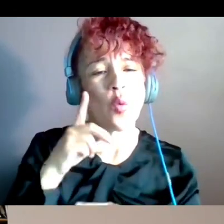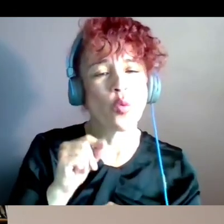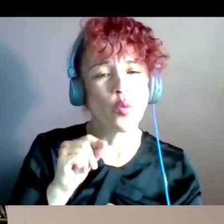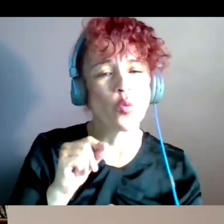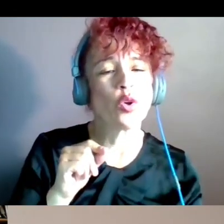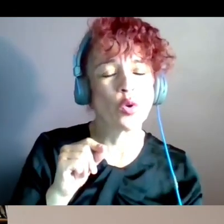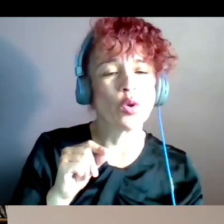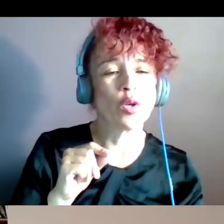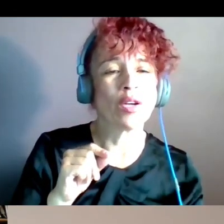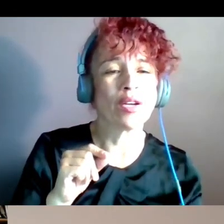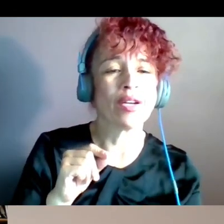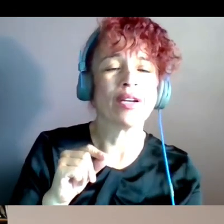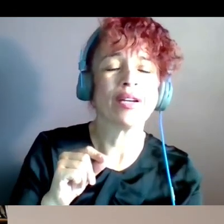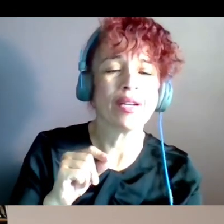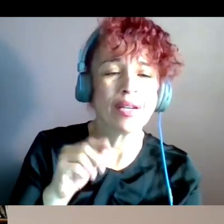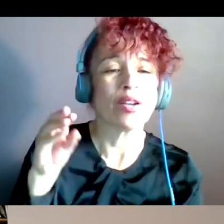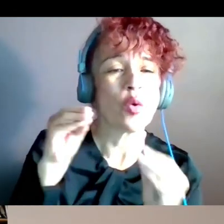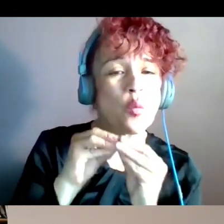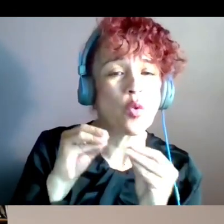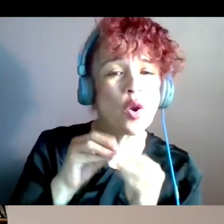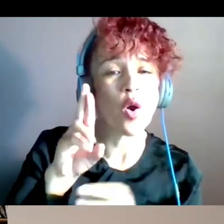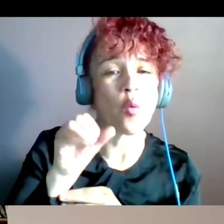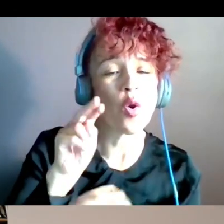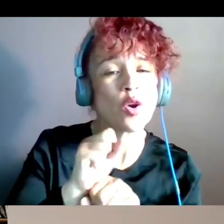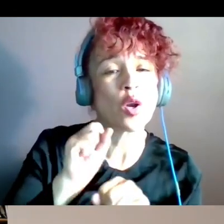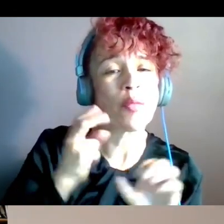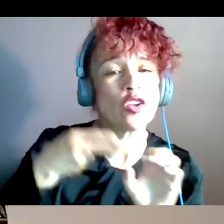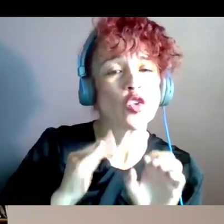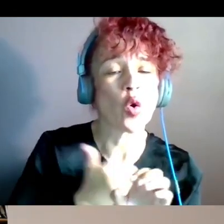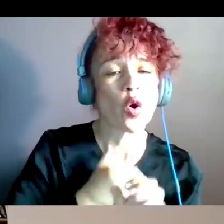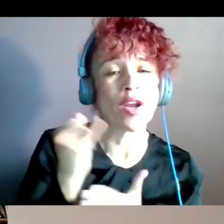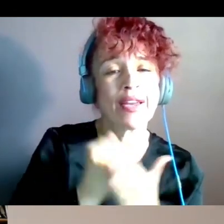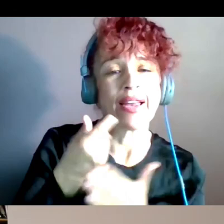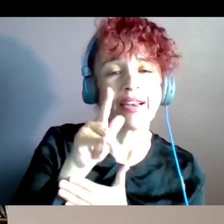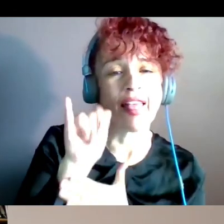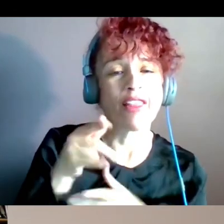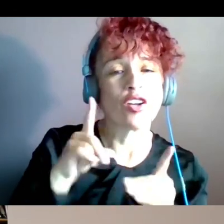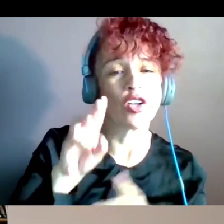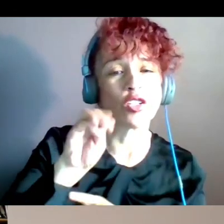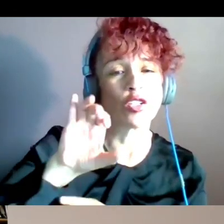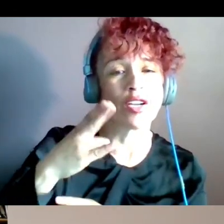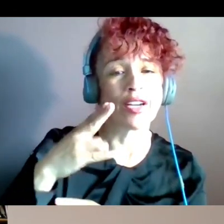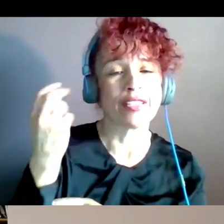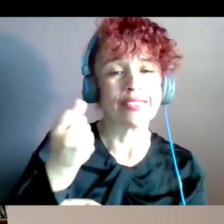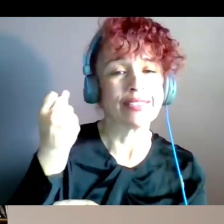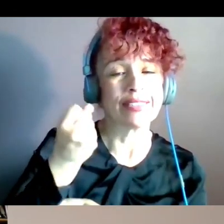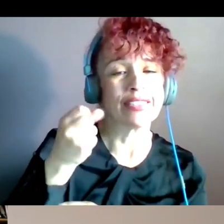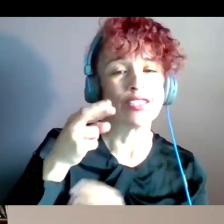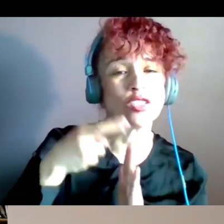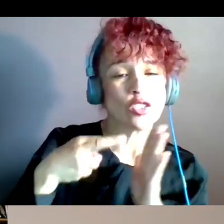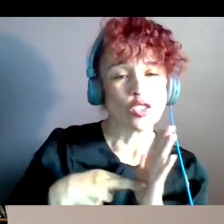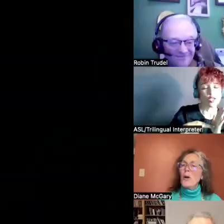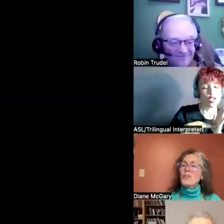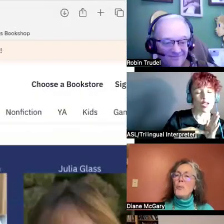that. To see more of Robin's work, please join us at his art gallery during our March Art Saturday. Register at